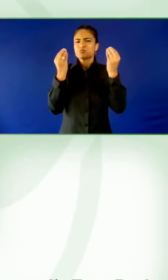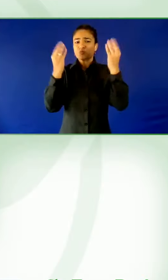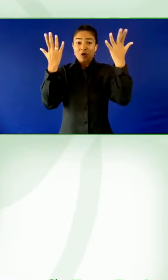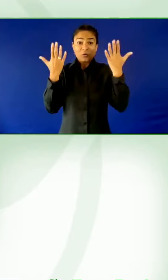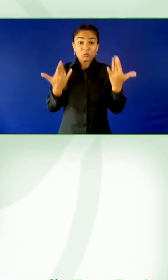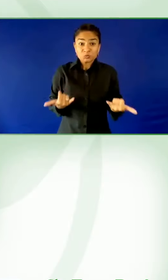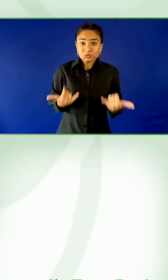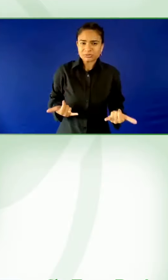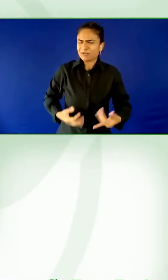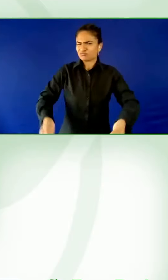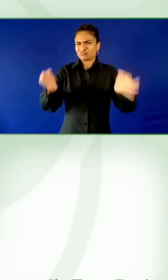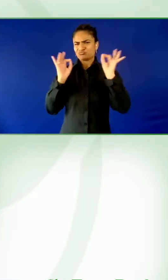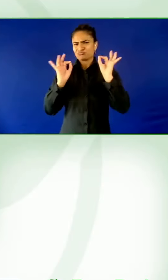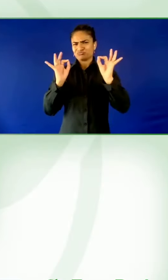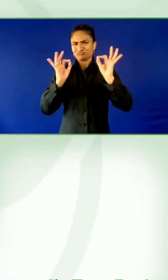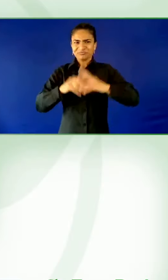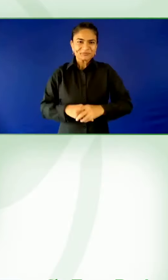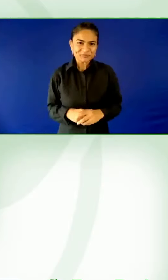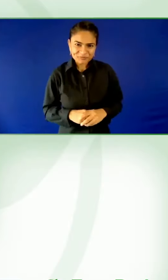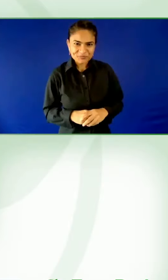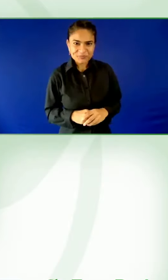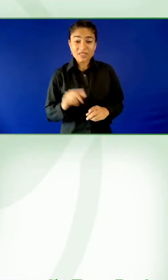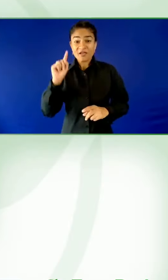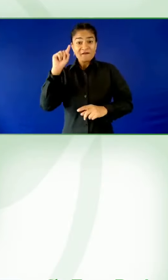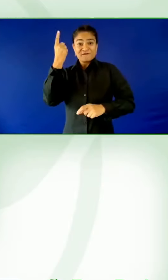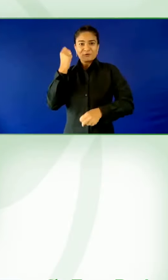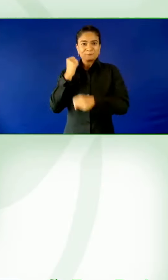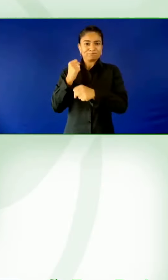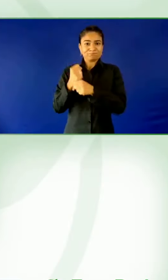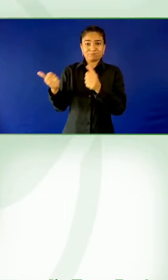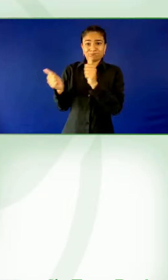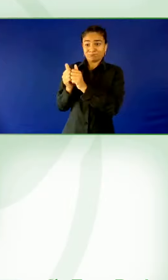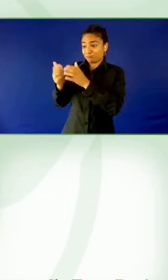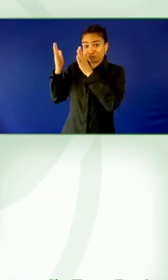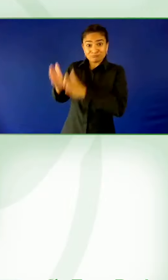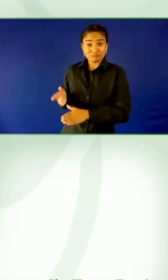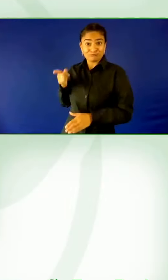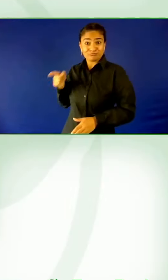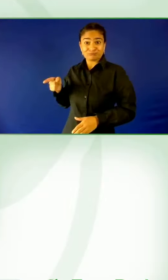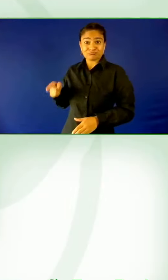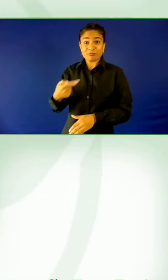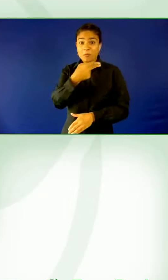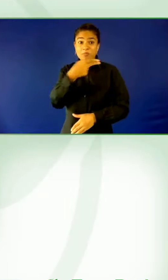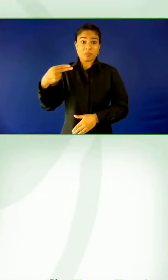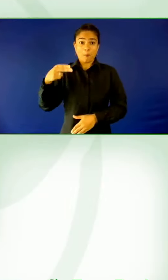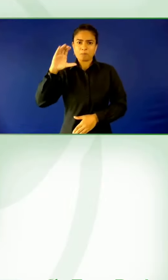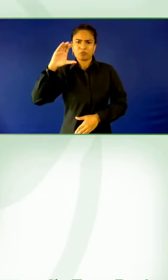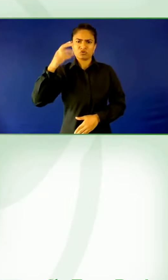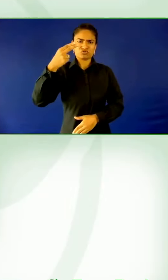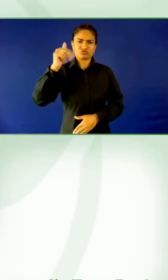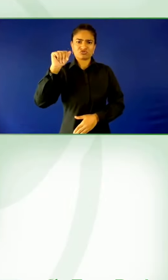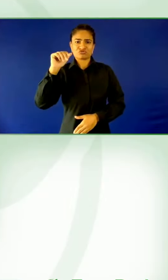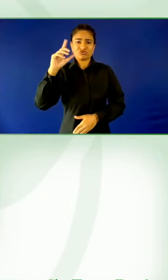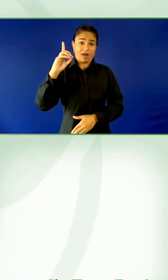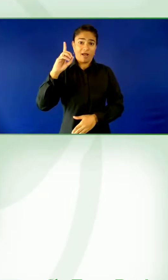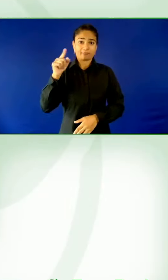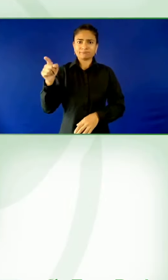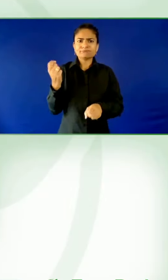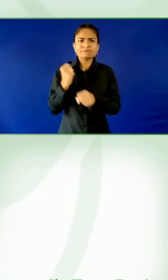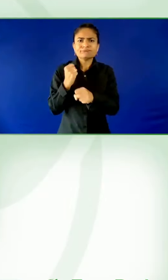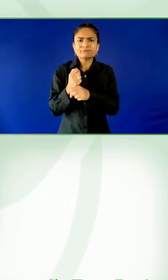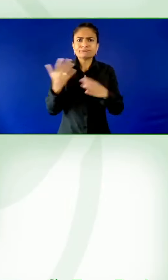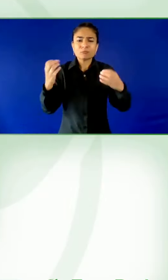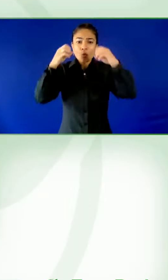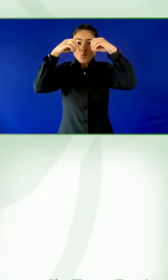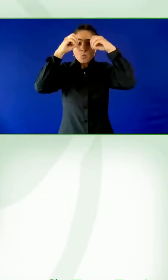pleasure to have him here. And I believe he has some presentation slides, so they'll be queued up hopefully soon. Yes, I